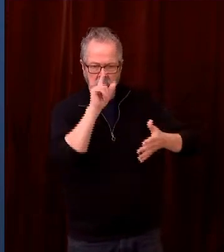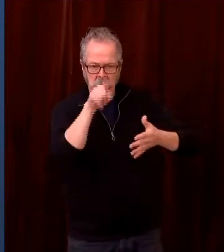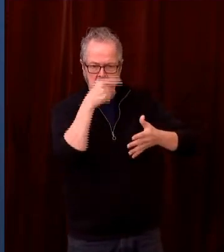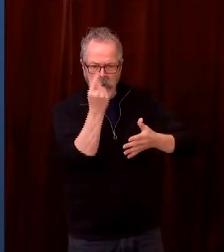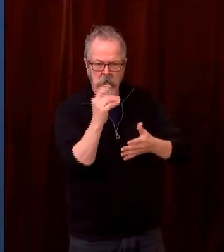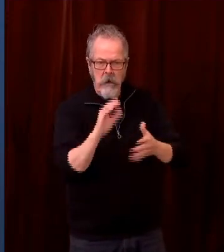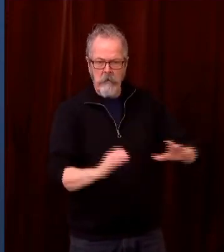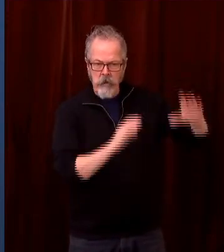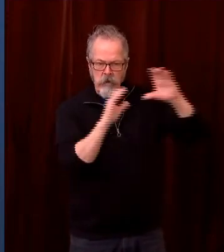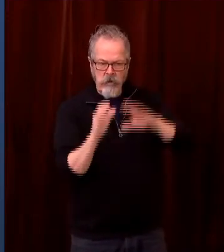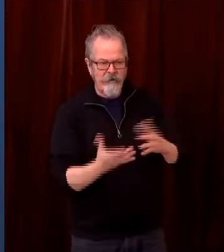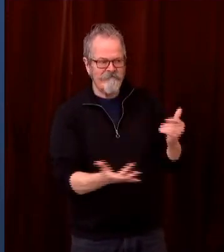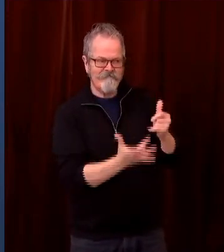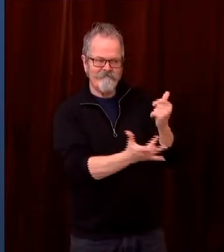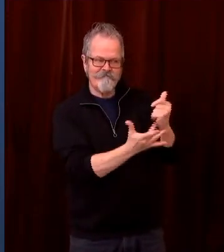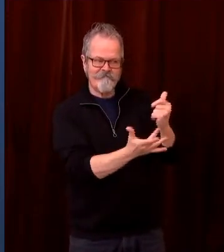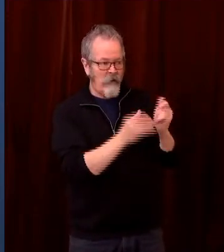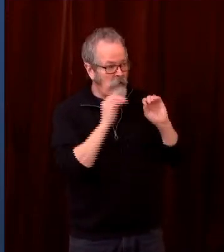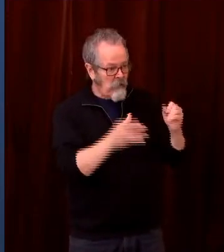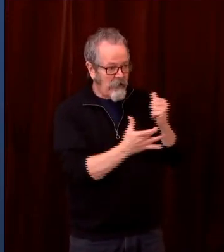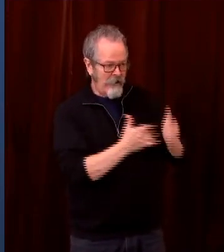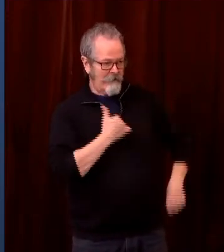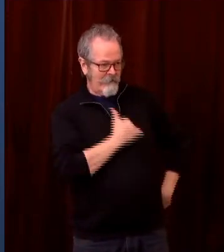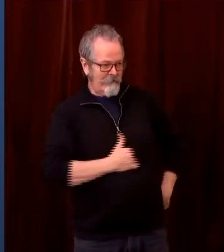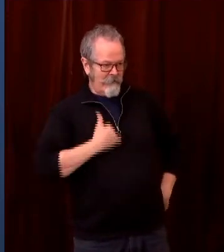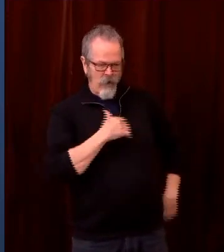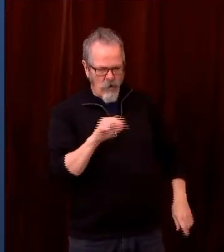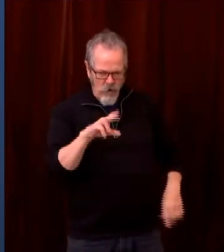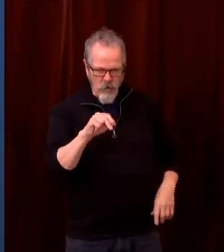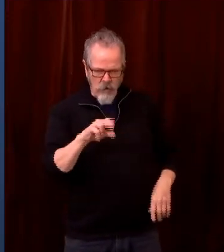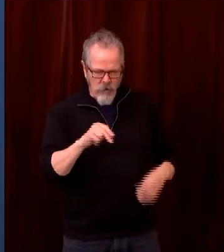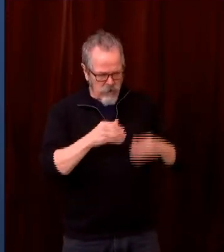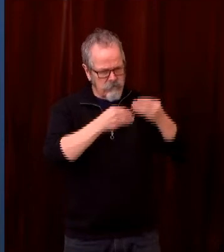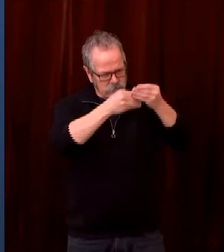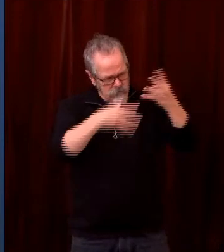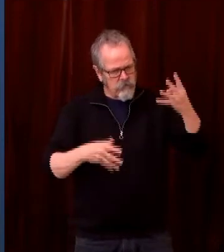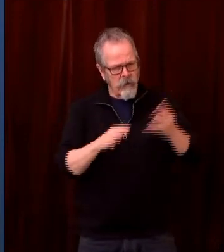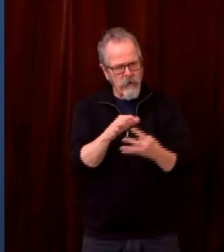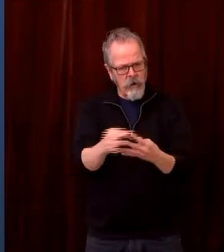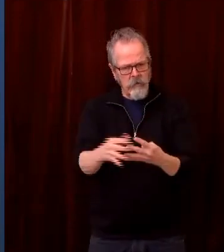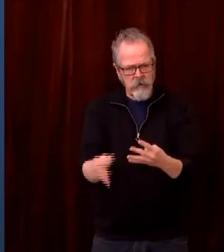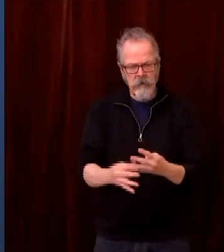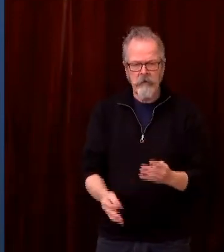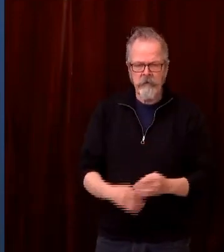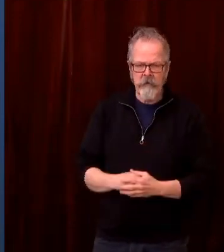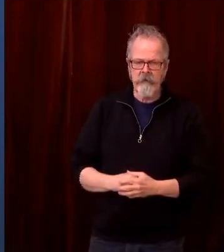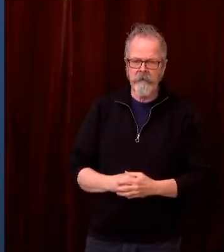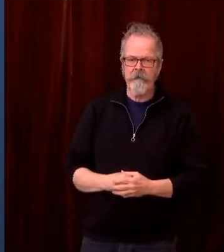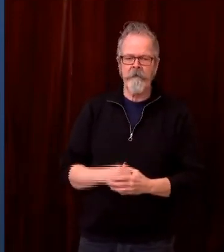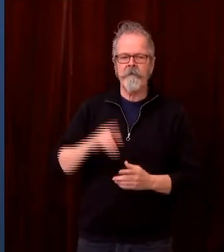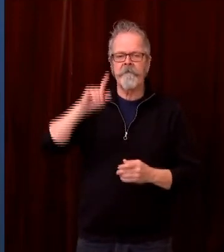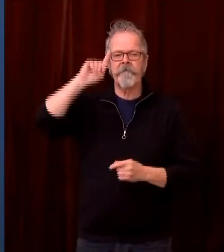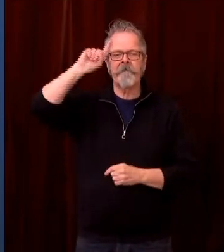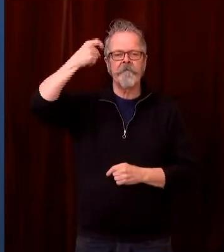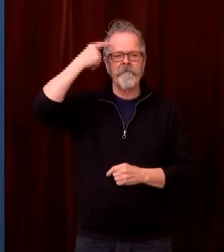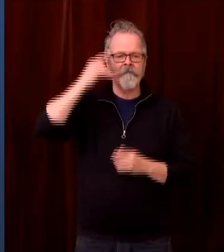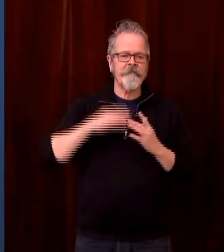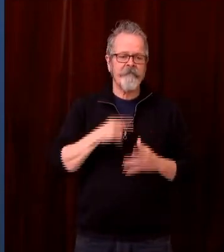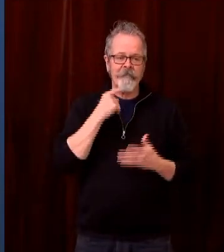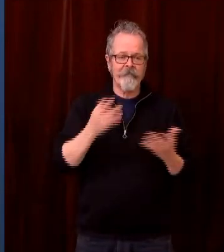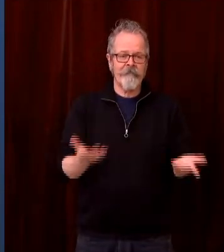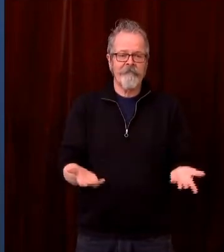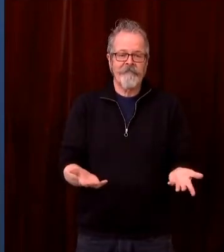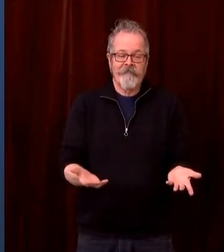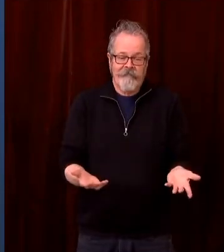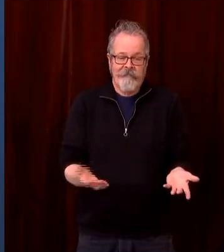earthquake or a mudslide at Oso, what I've learned is that a significant part of the rescue is by individuals. It's by